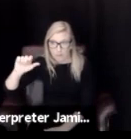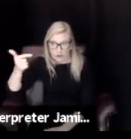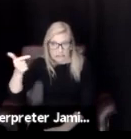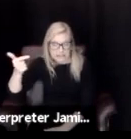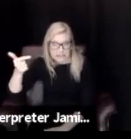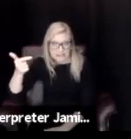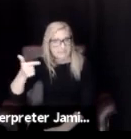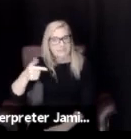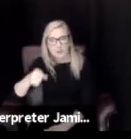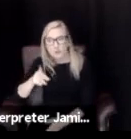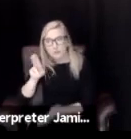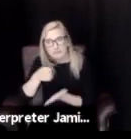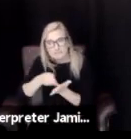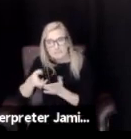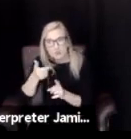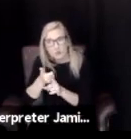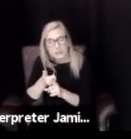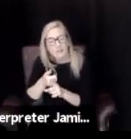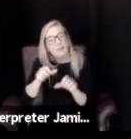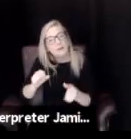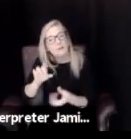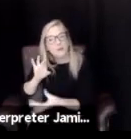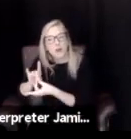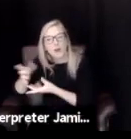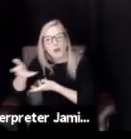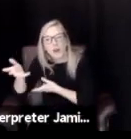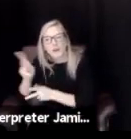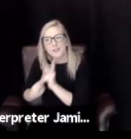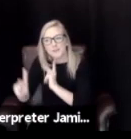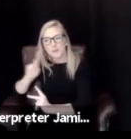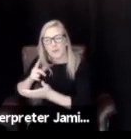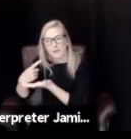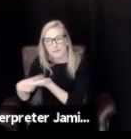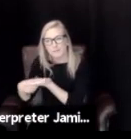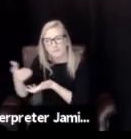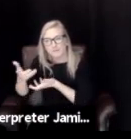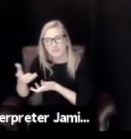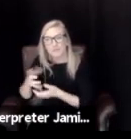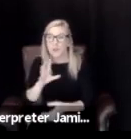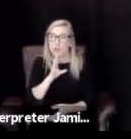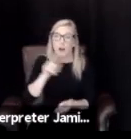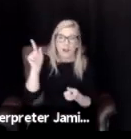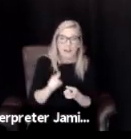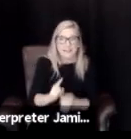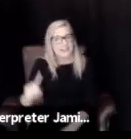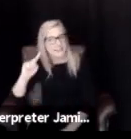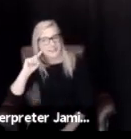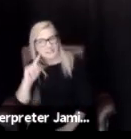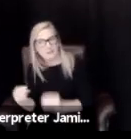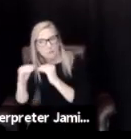be genuine, but also be able to engage people in conversation, talk less, listen more. So I'm talking to